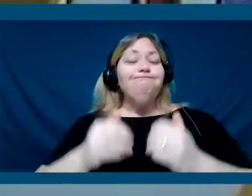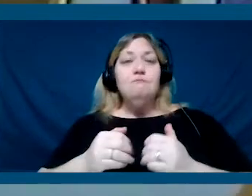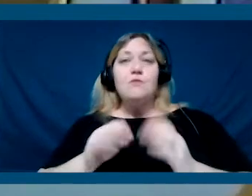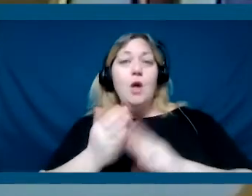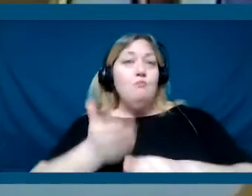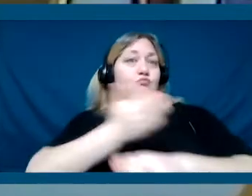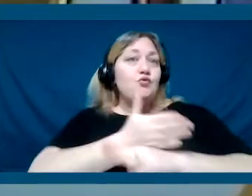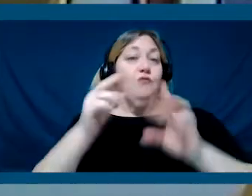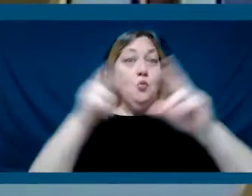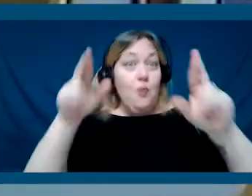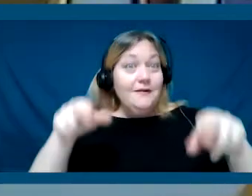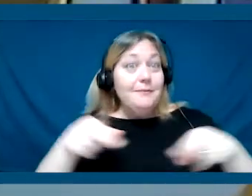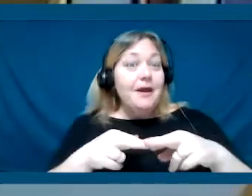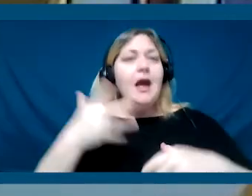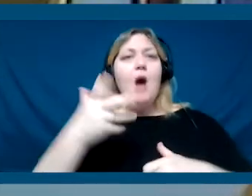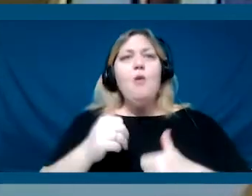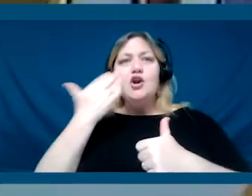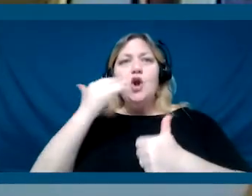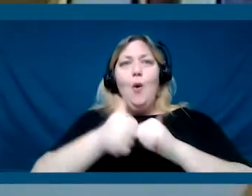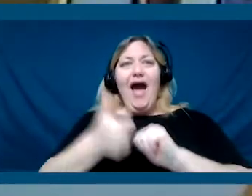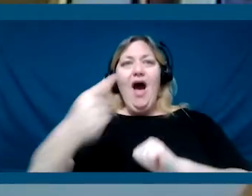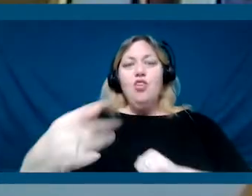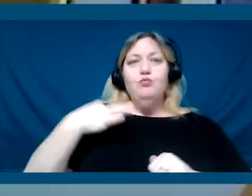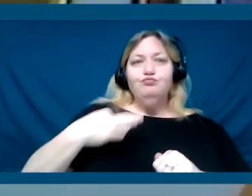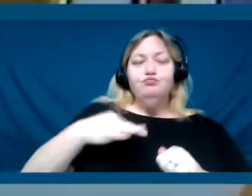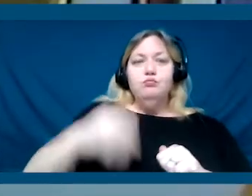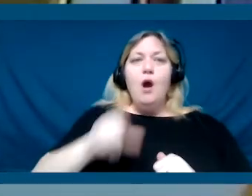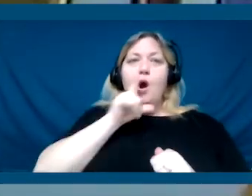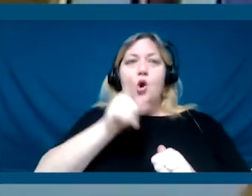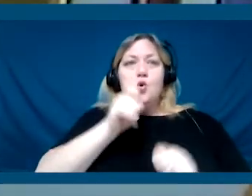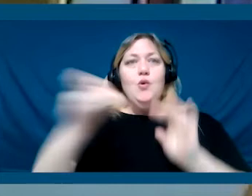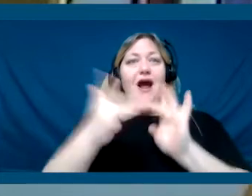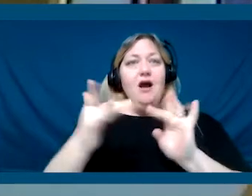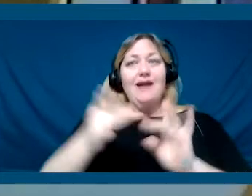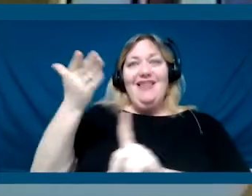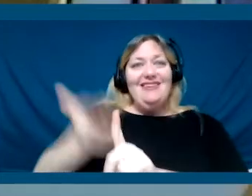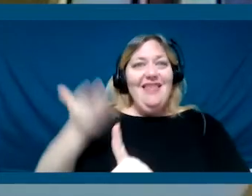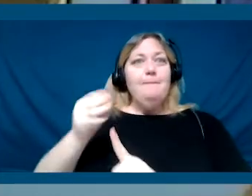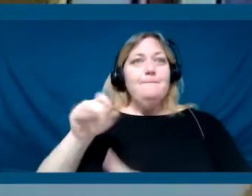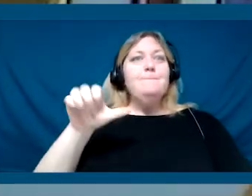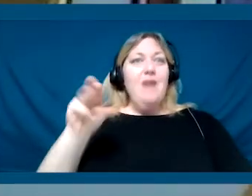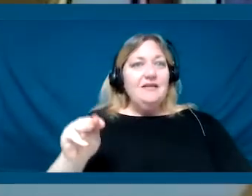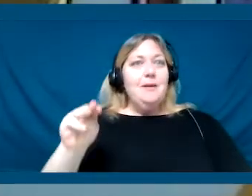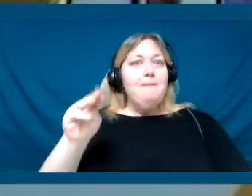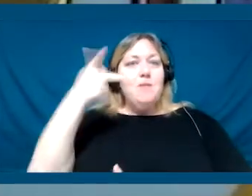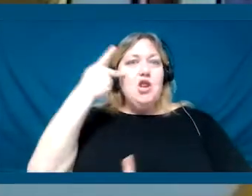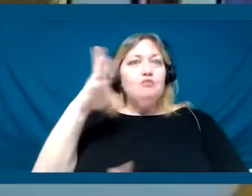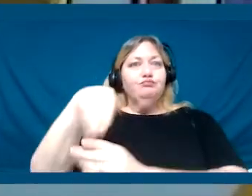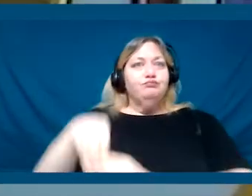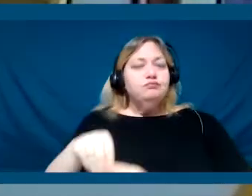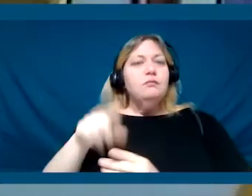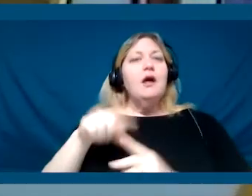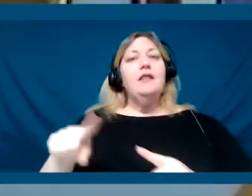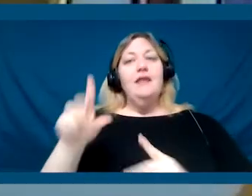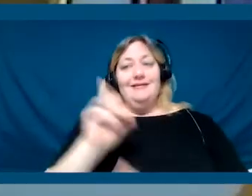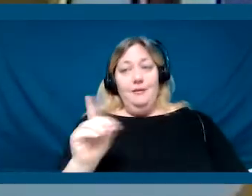the establishment to know who their Muslim constituents are, how to get hold of them, how to help them learn the ropes. The